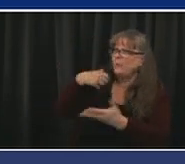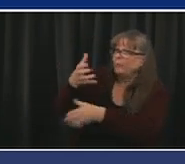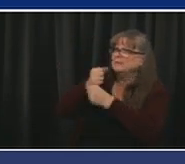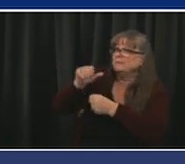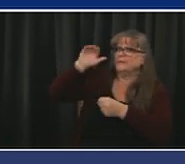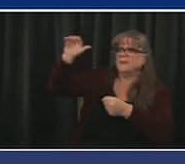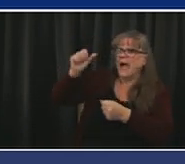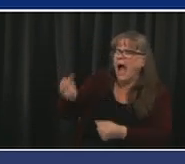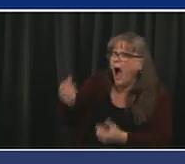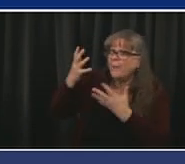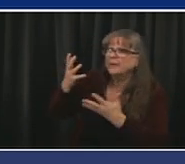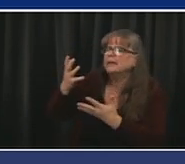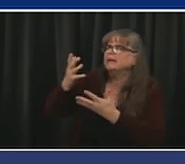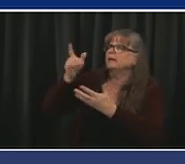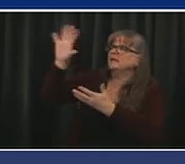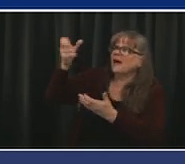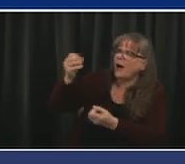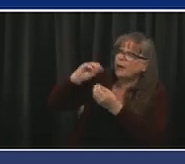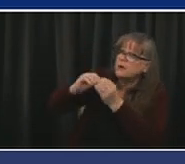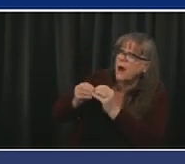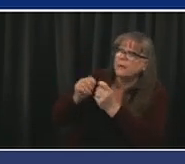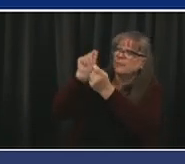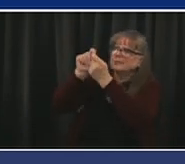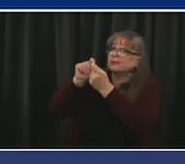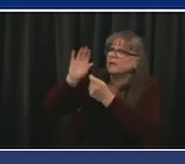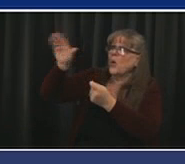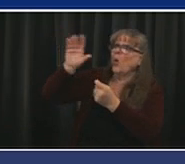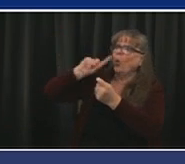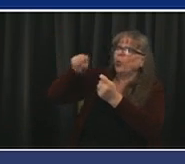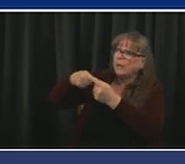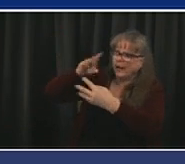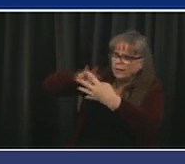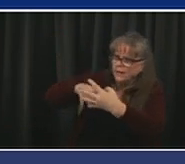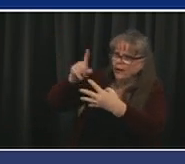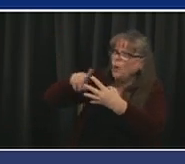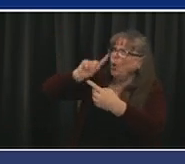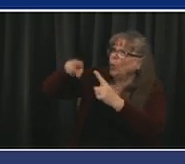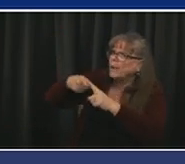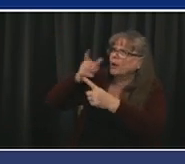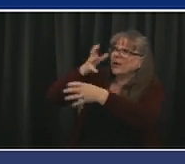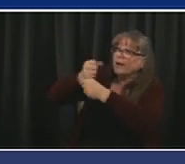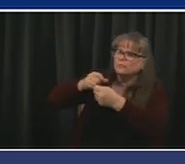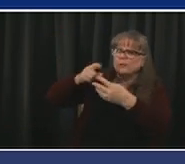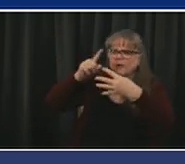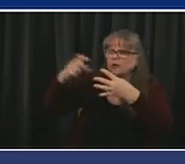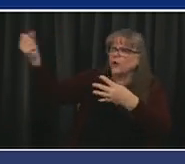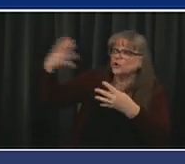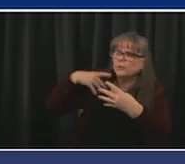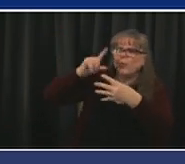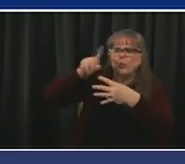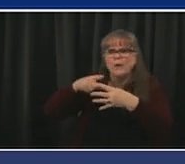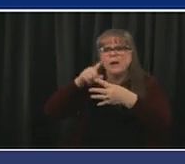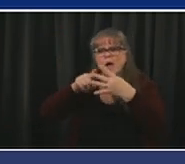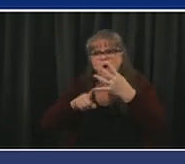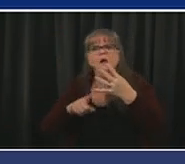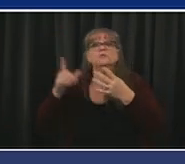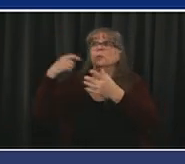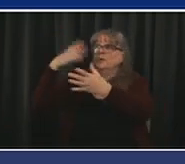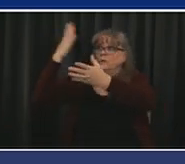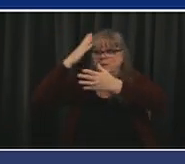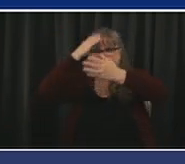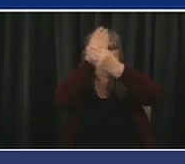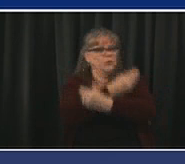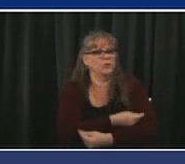other changes. We await that, but until then, we'll just present you with the numbers we have when we have them, so you have full transparency